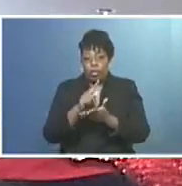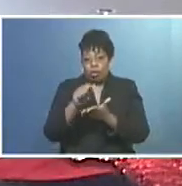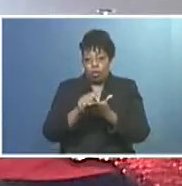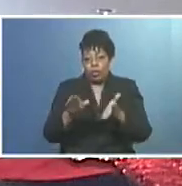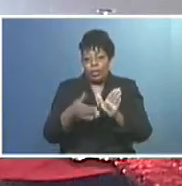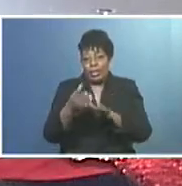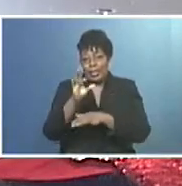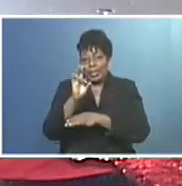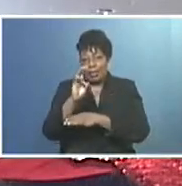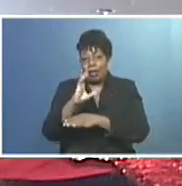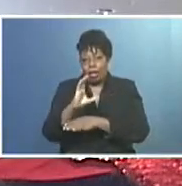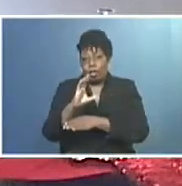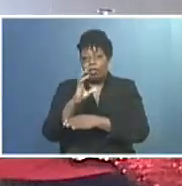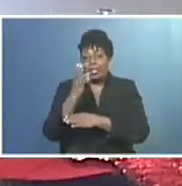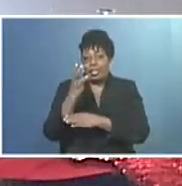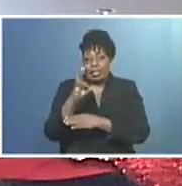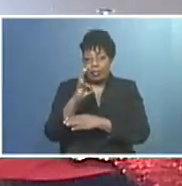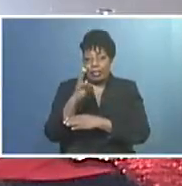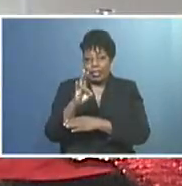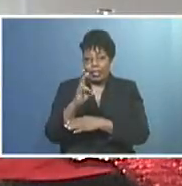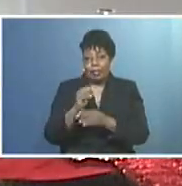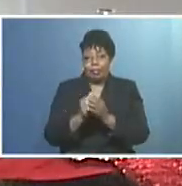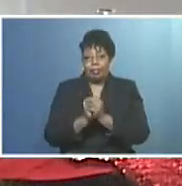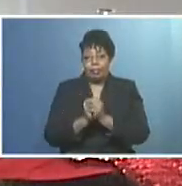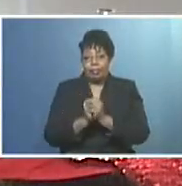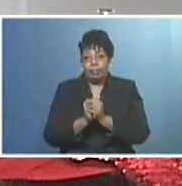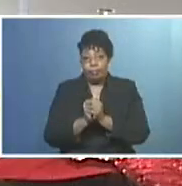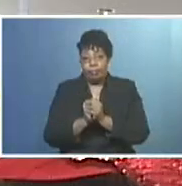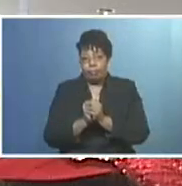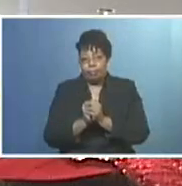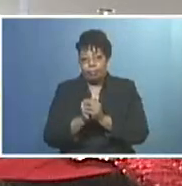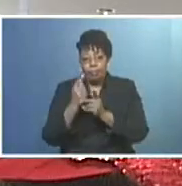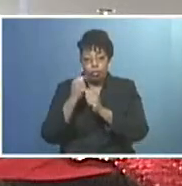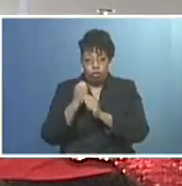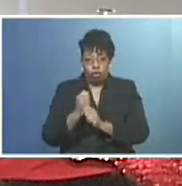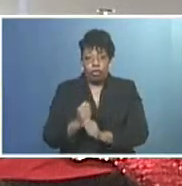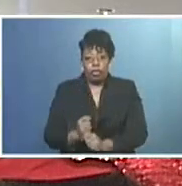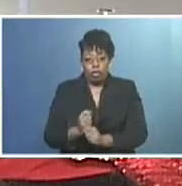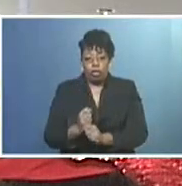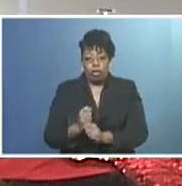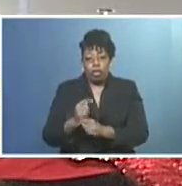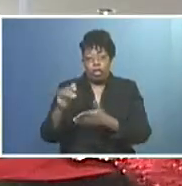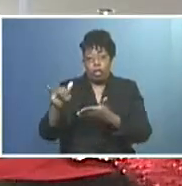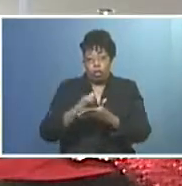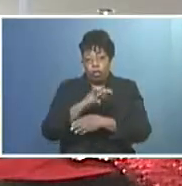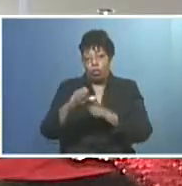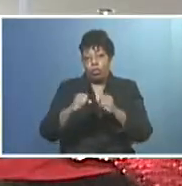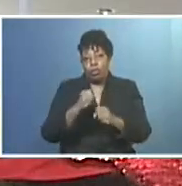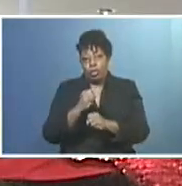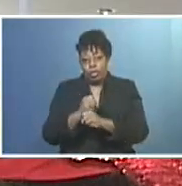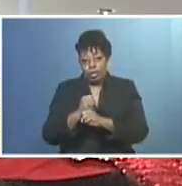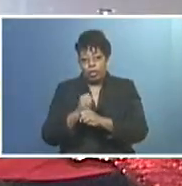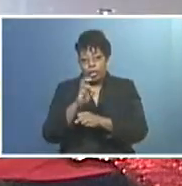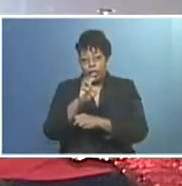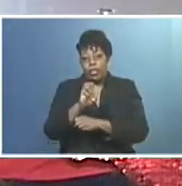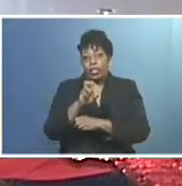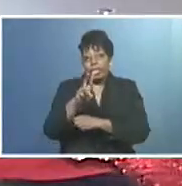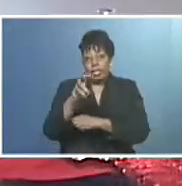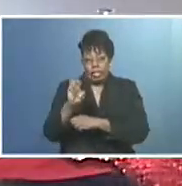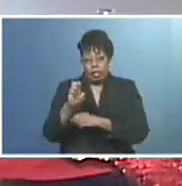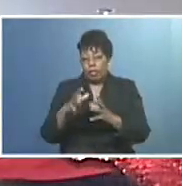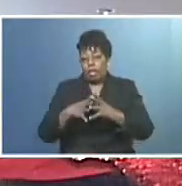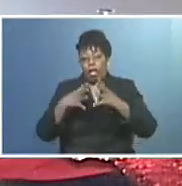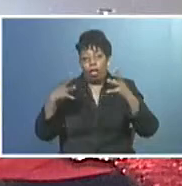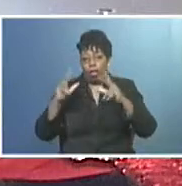at 717. While traditional New Year's Eve festivities brings with it lots of social